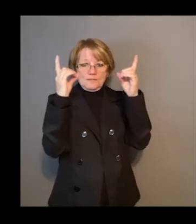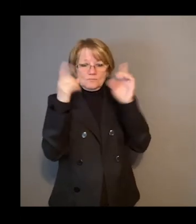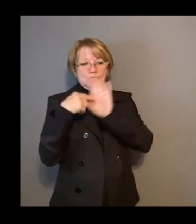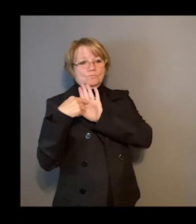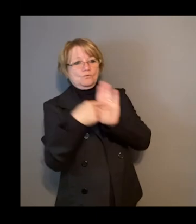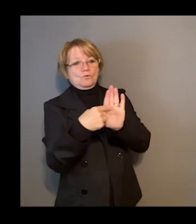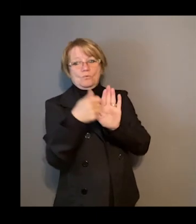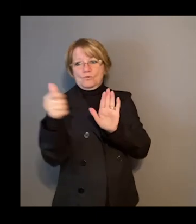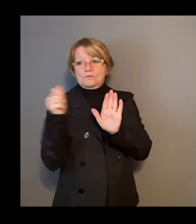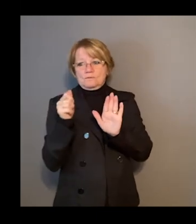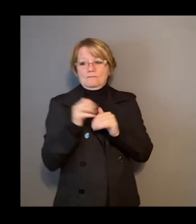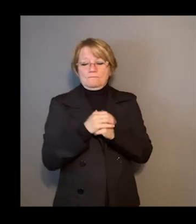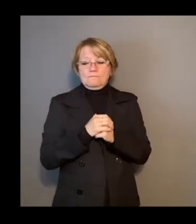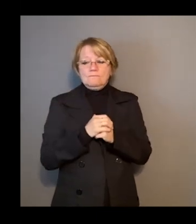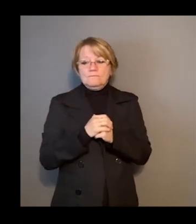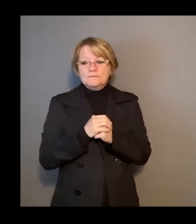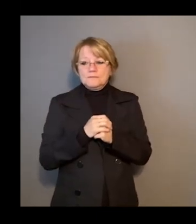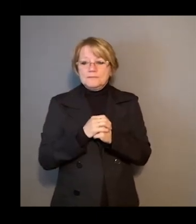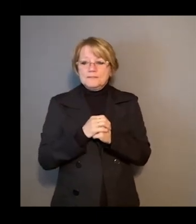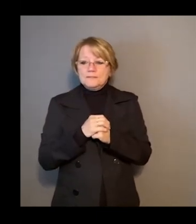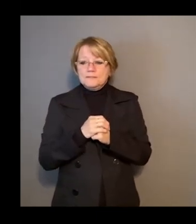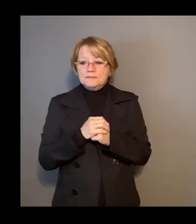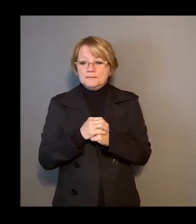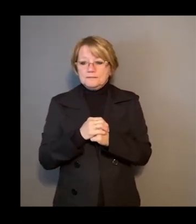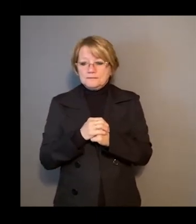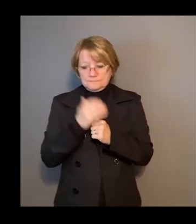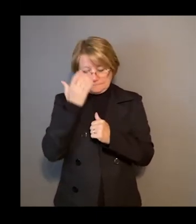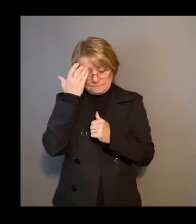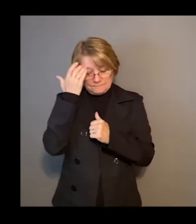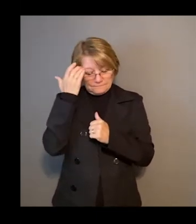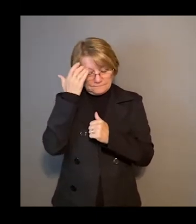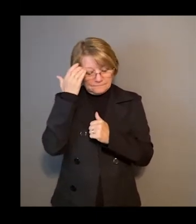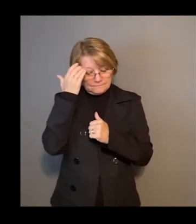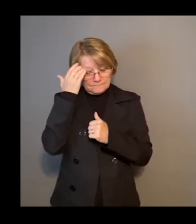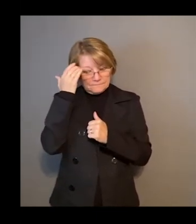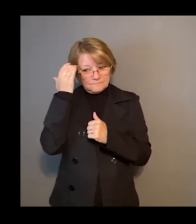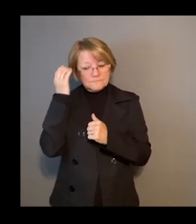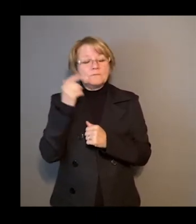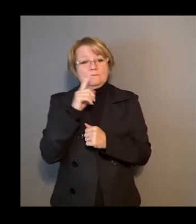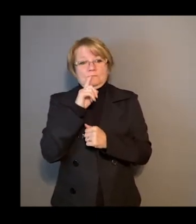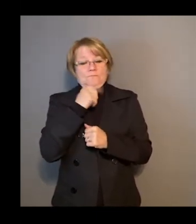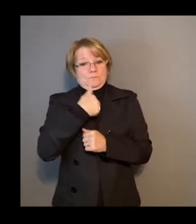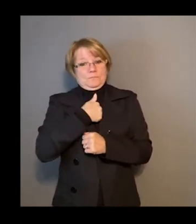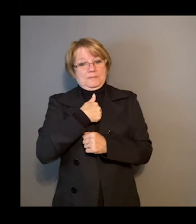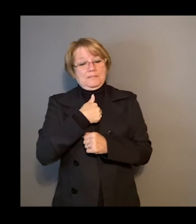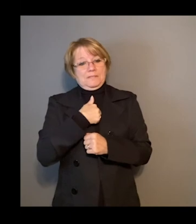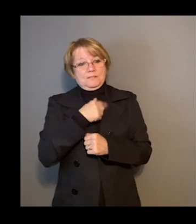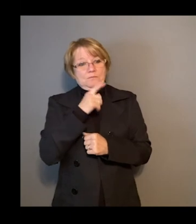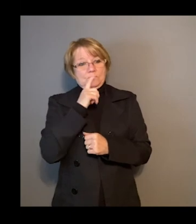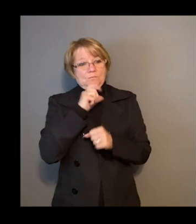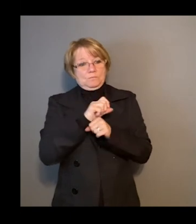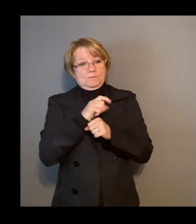Me personally, at times I feel like I drained myself, because there was times